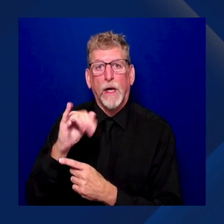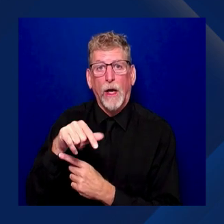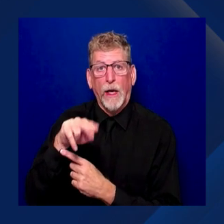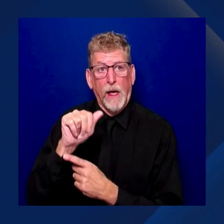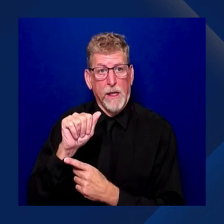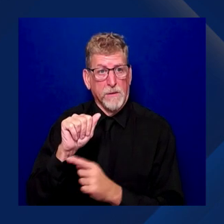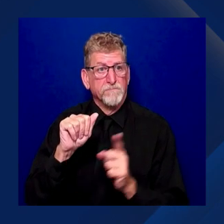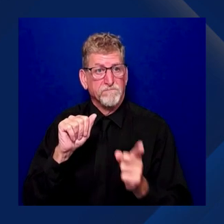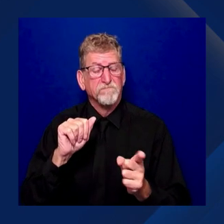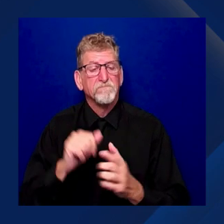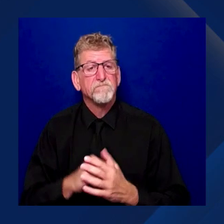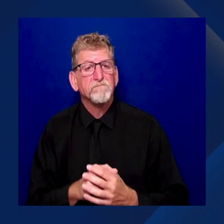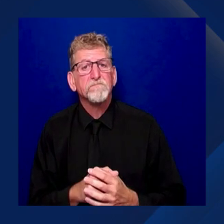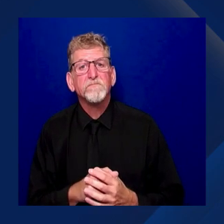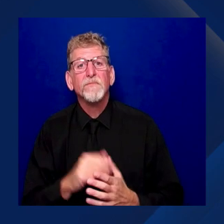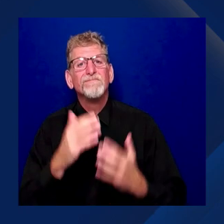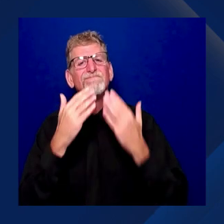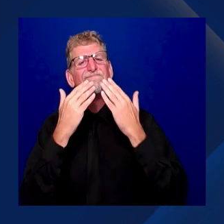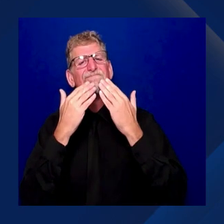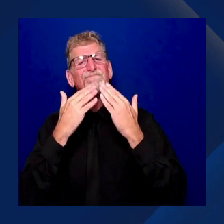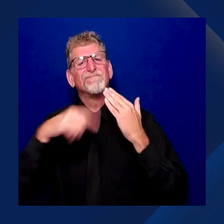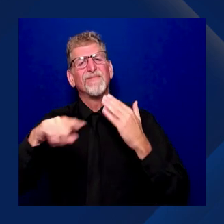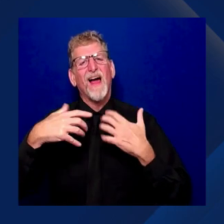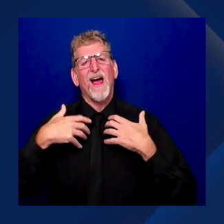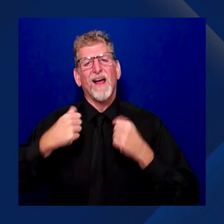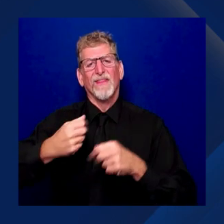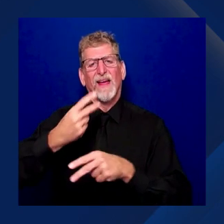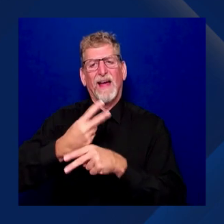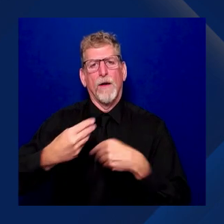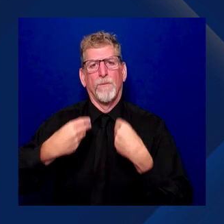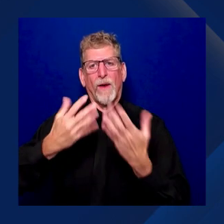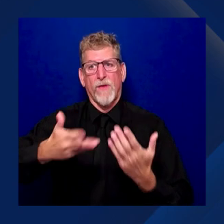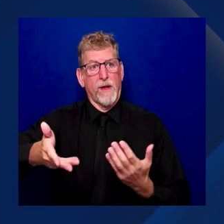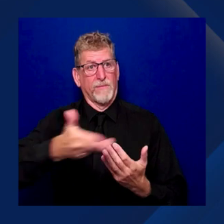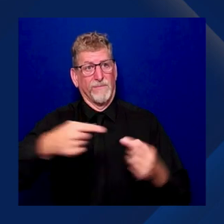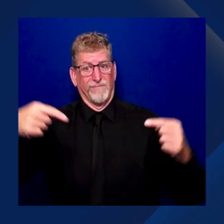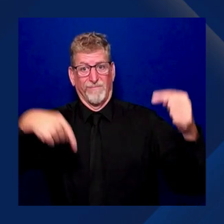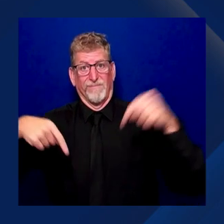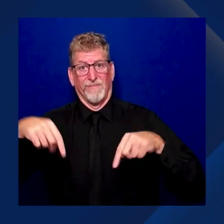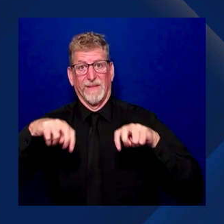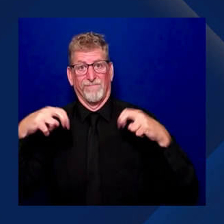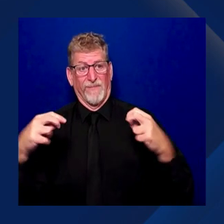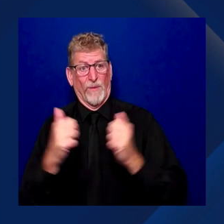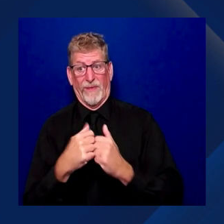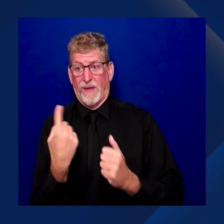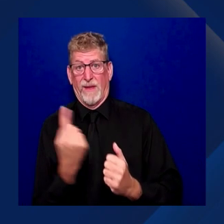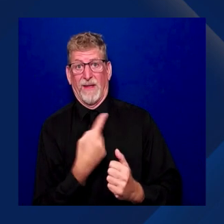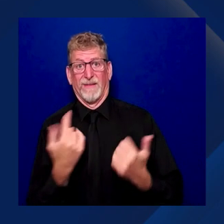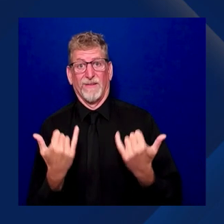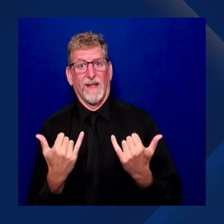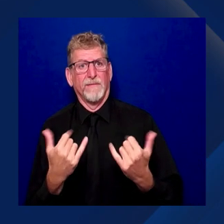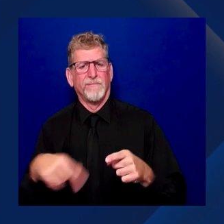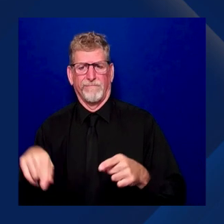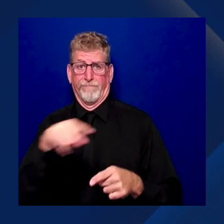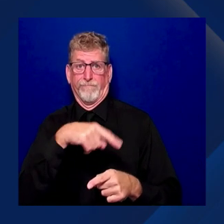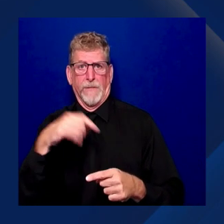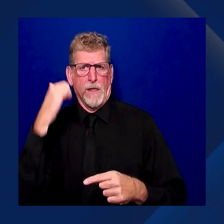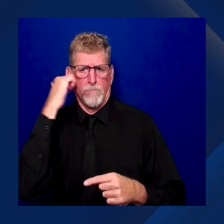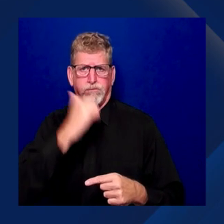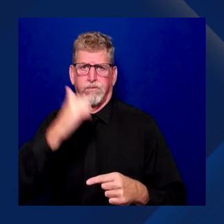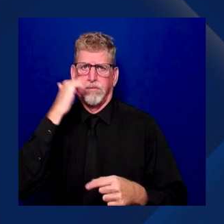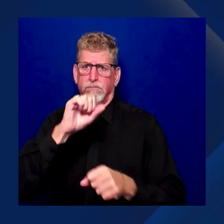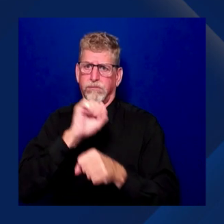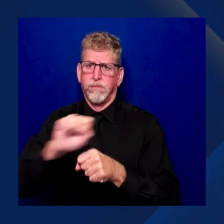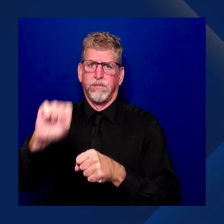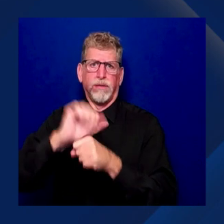are here with us today, who work so hard every day to keep patients safe and healthy, particularly in